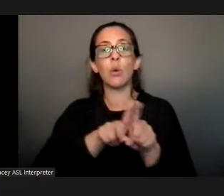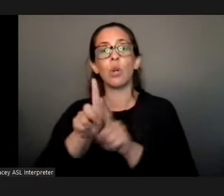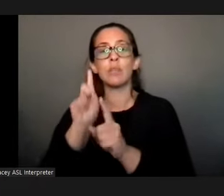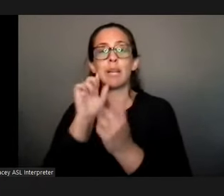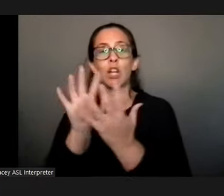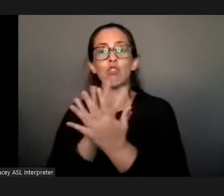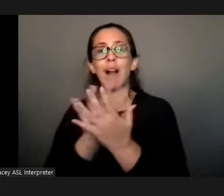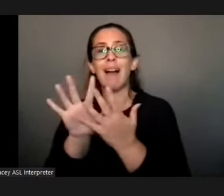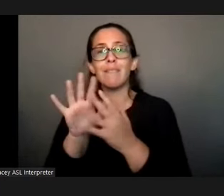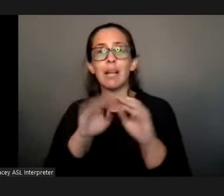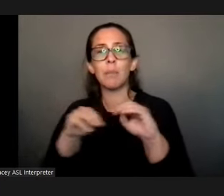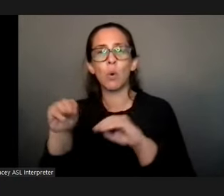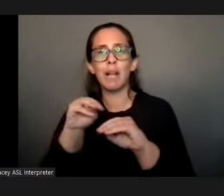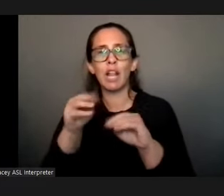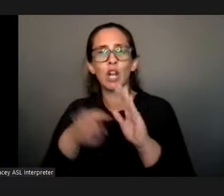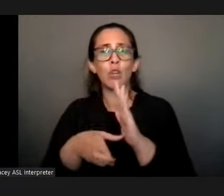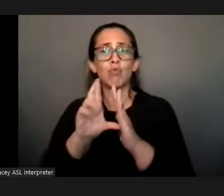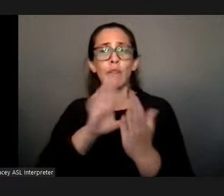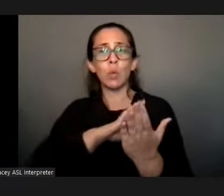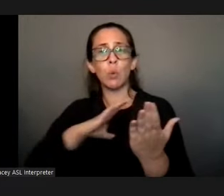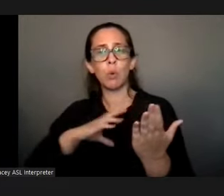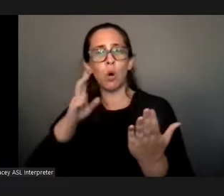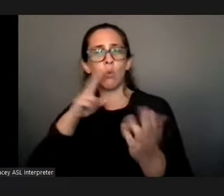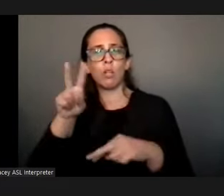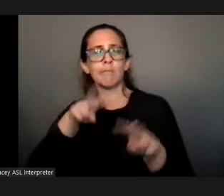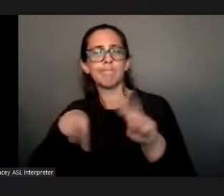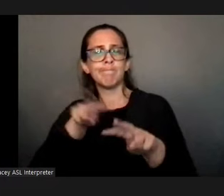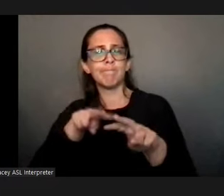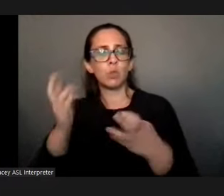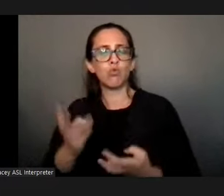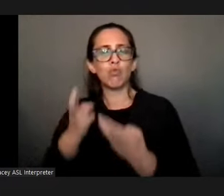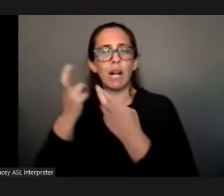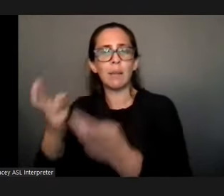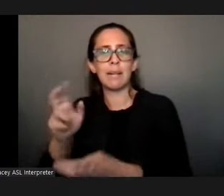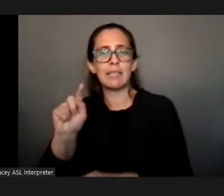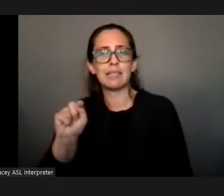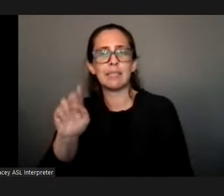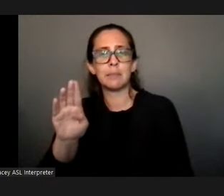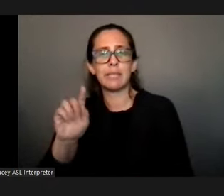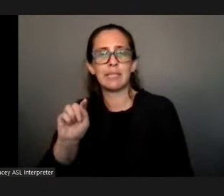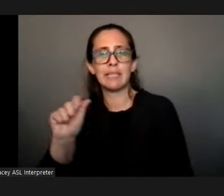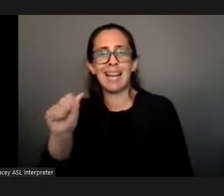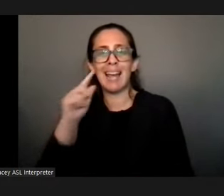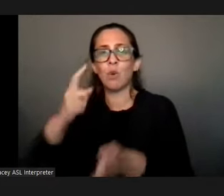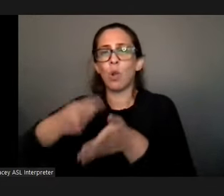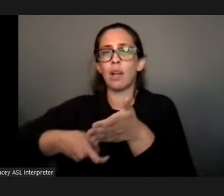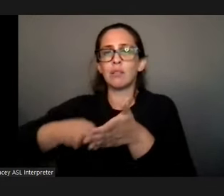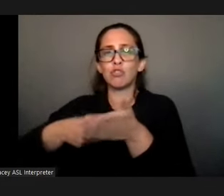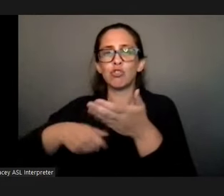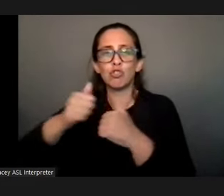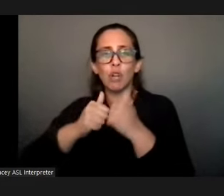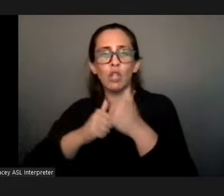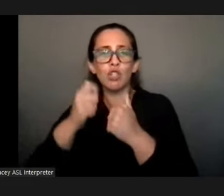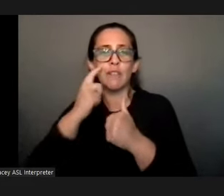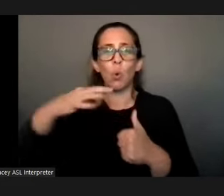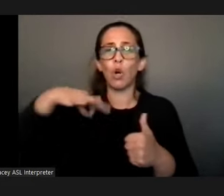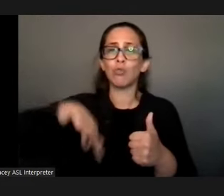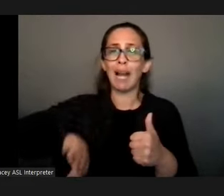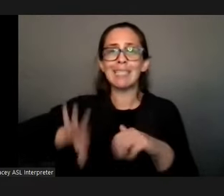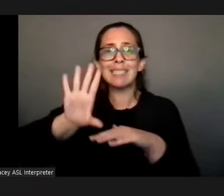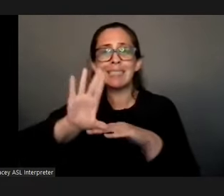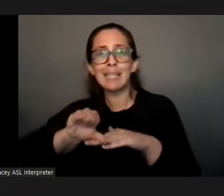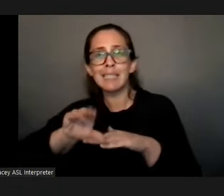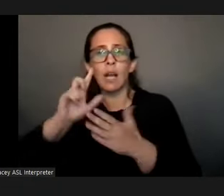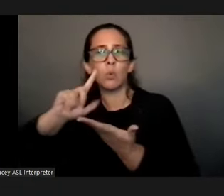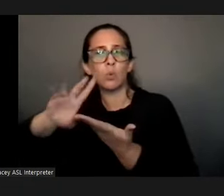Board that would be tasked with recommending to the TBTA board the toll structure, including but not limited to a plan for credits, discounts, and or